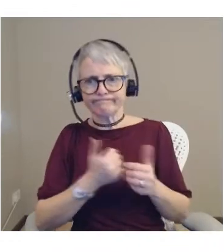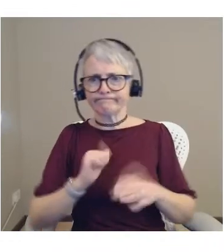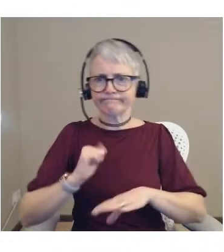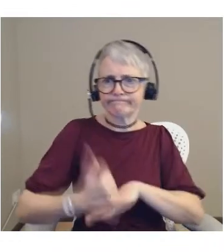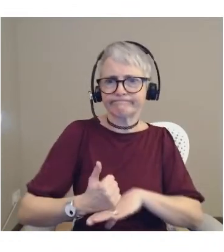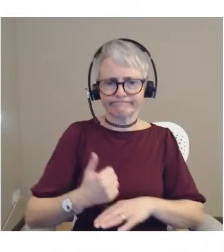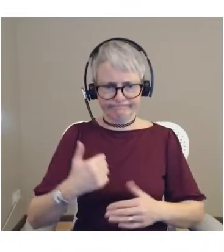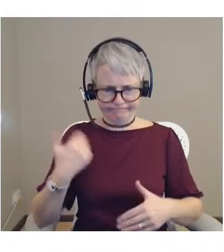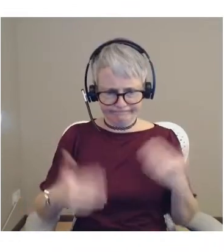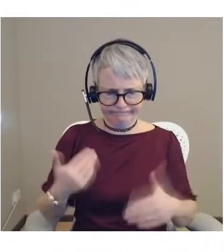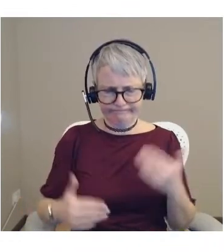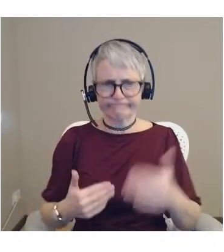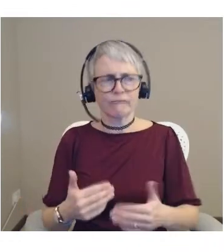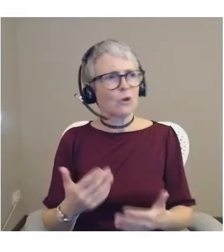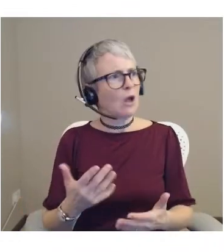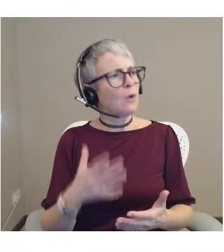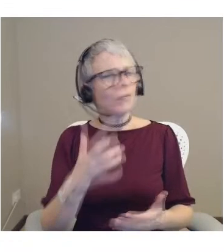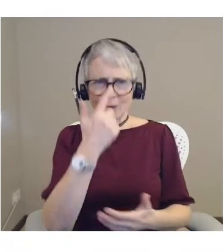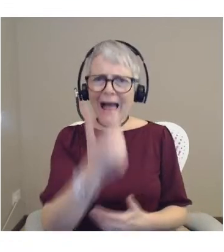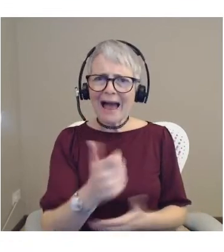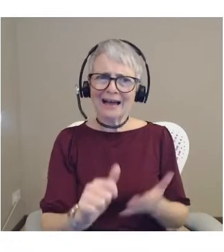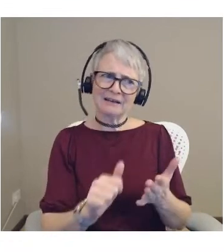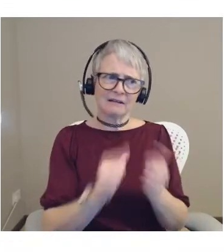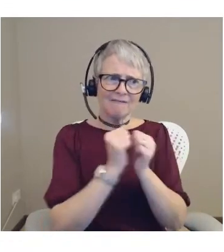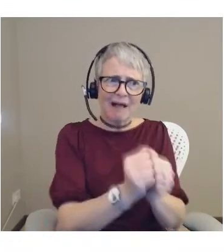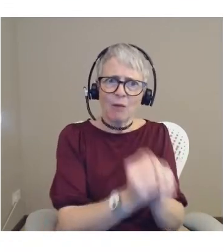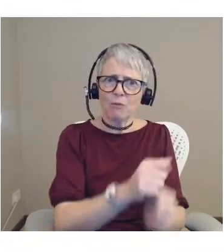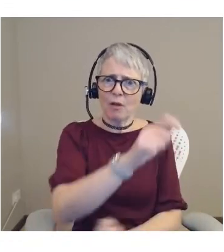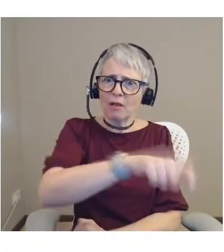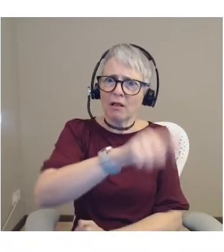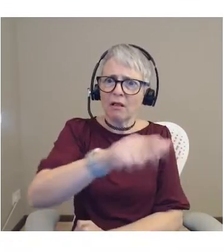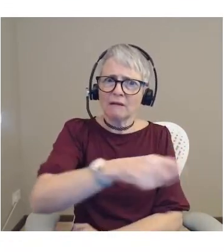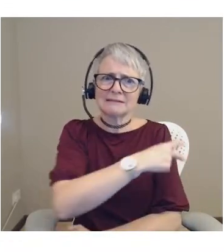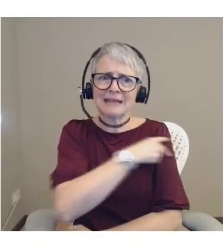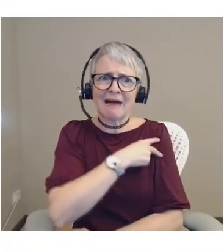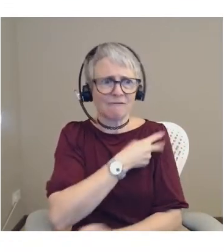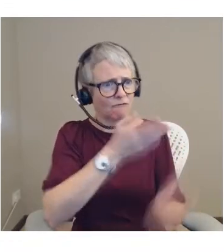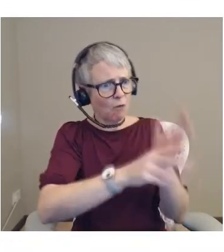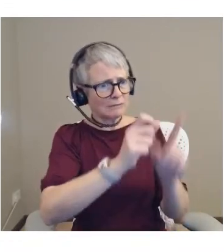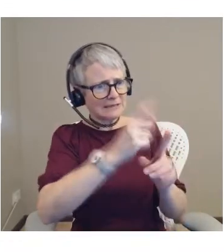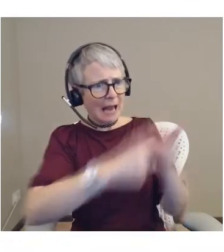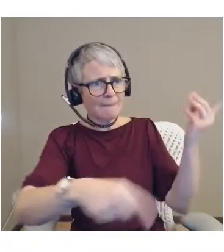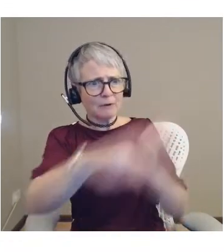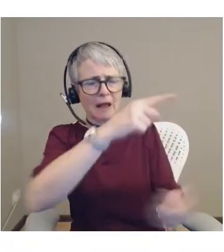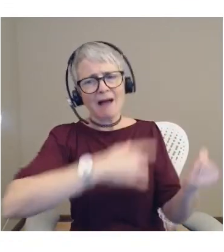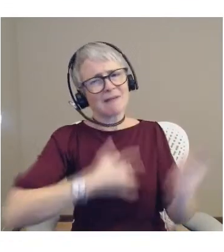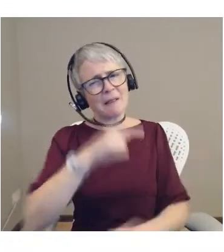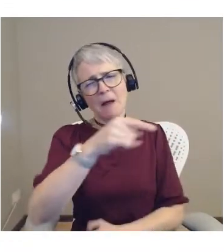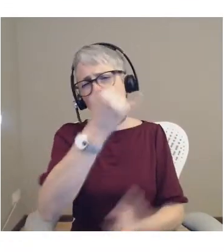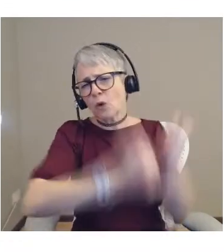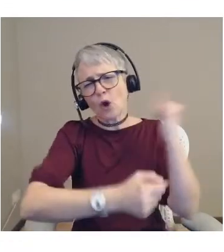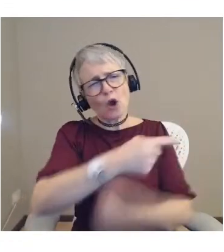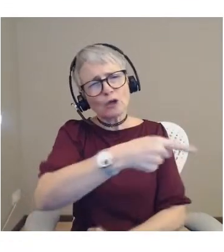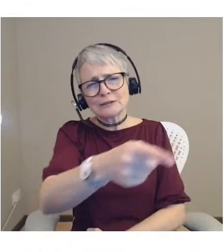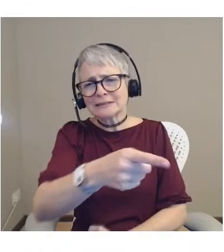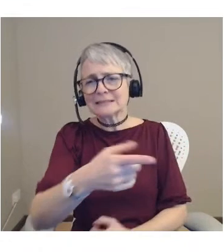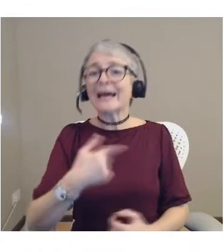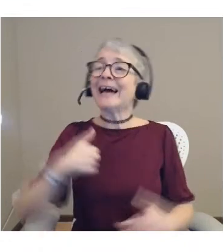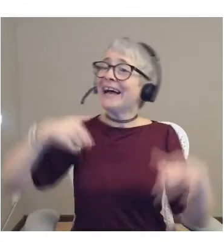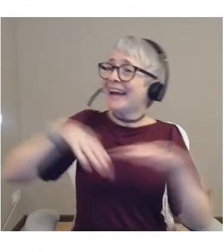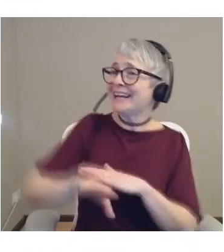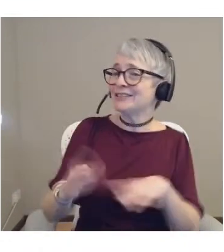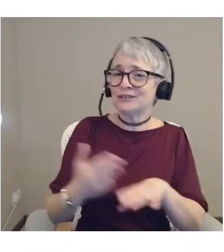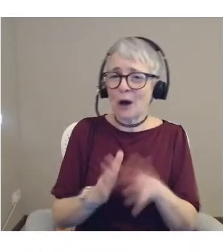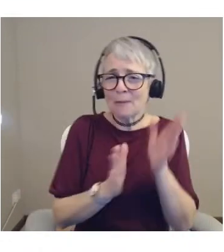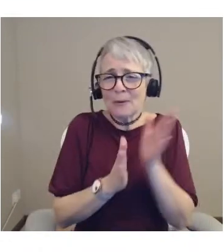that in kind of the disabled community, it's a community that is hit particularly hard by this. That kind of, I've got into a workplace, I've